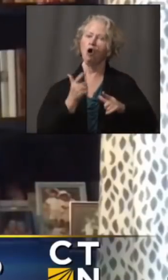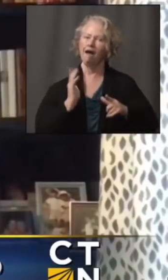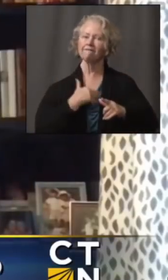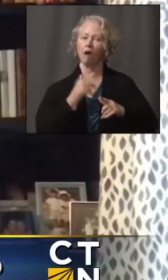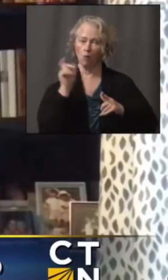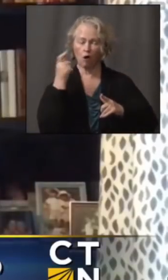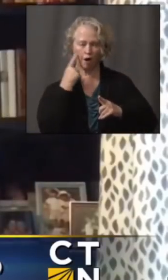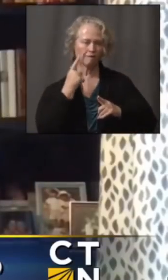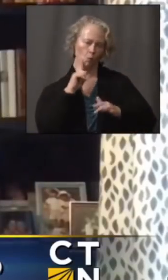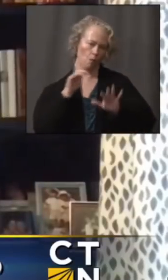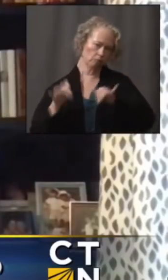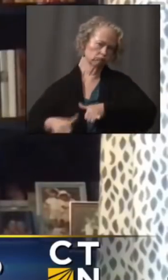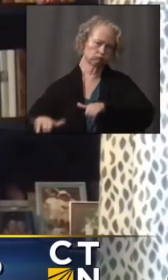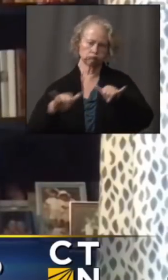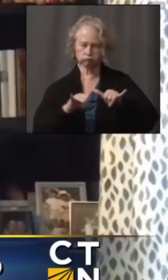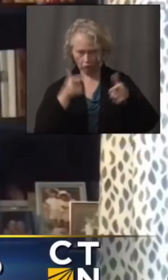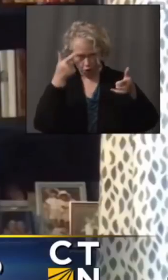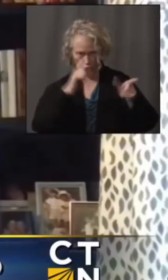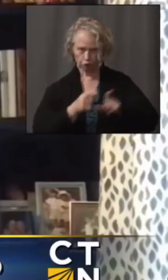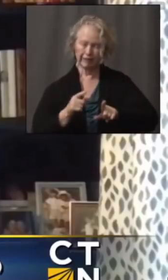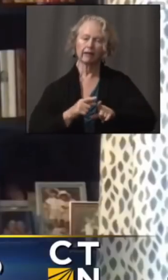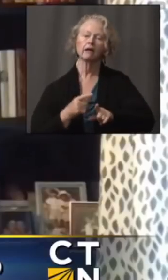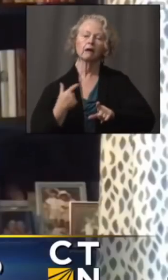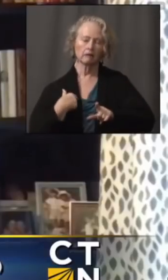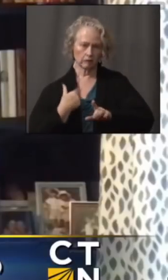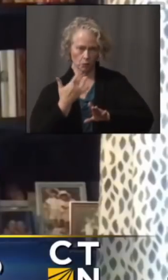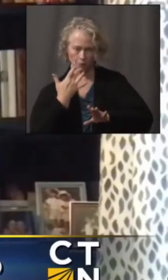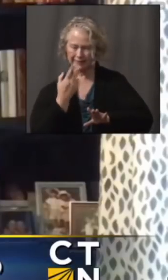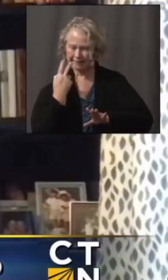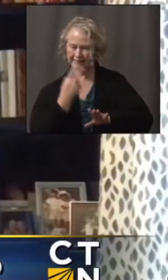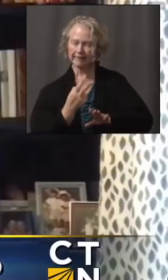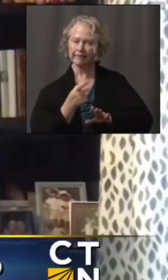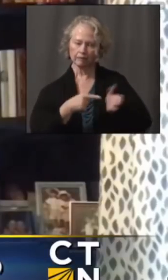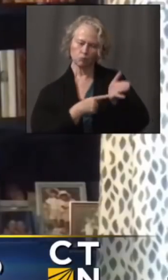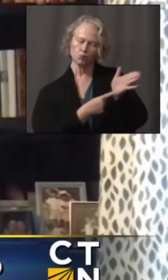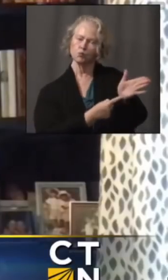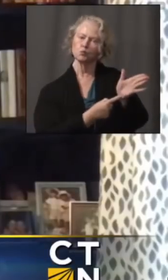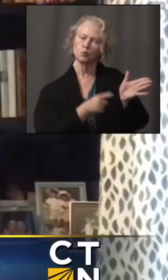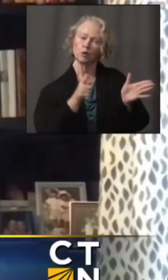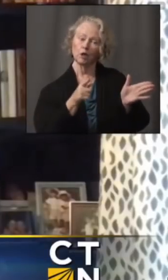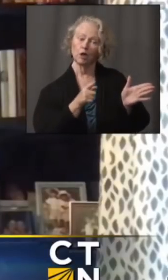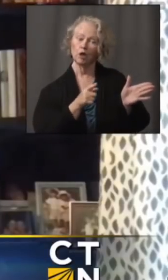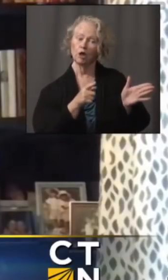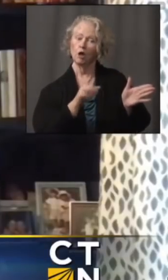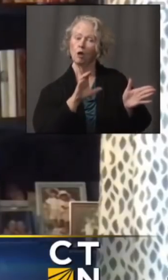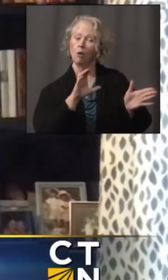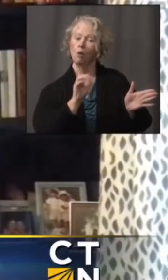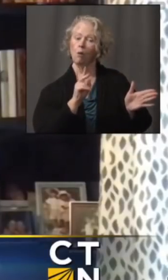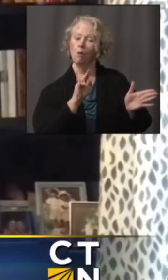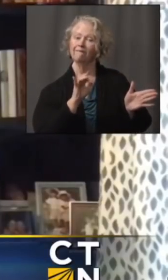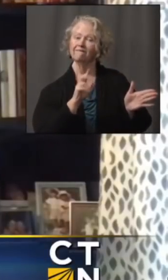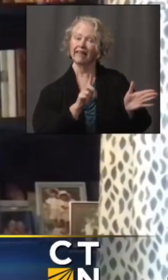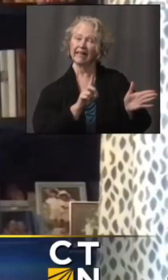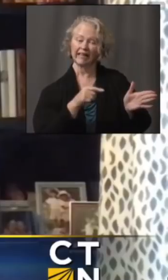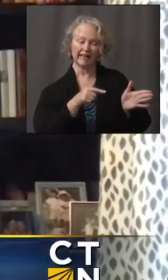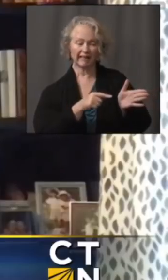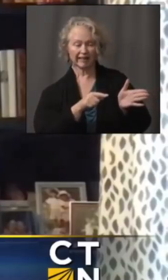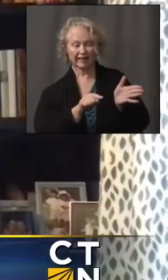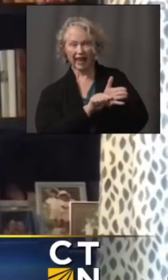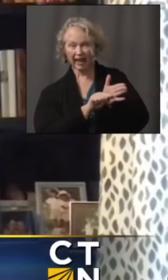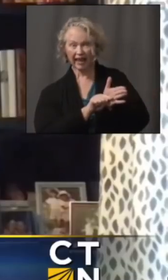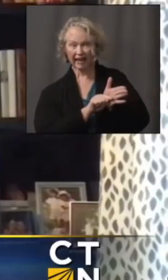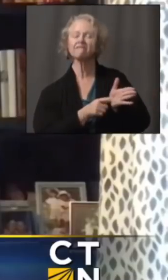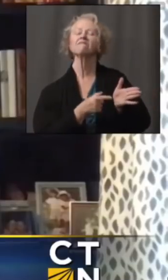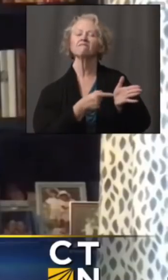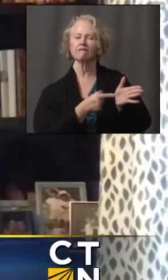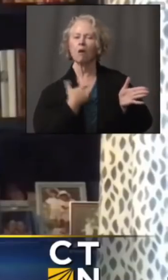this, and a clear declaration that we want you to get tested. I want to see a negative test when you land. In terms of enforcement, you know, as you